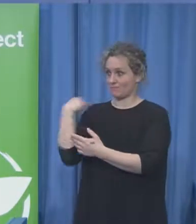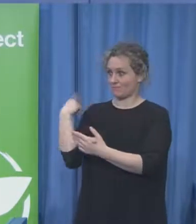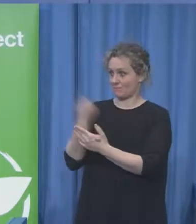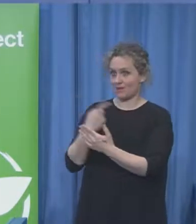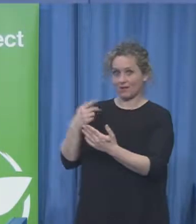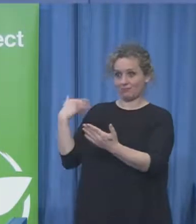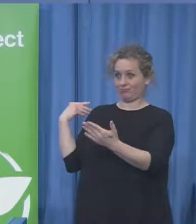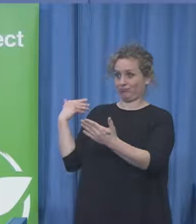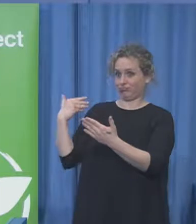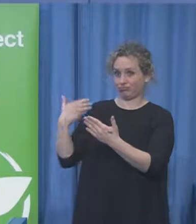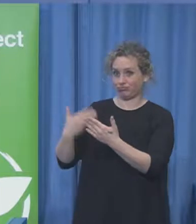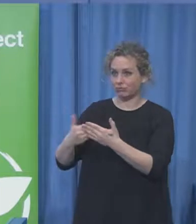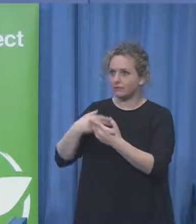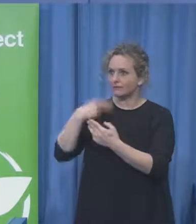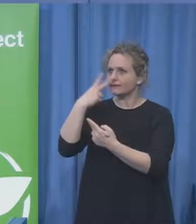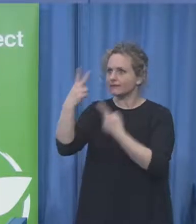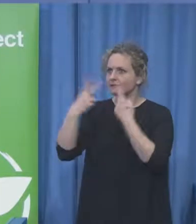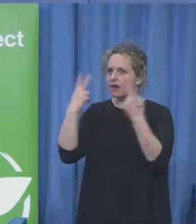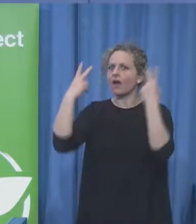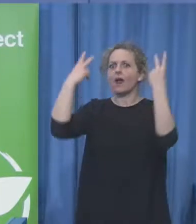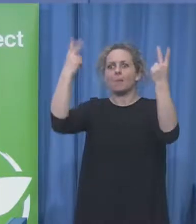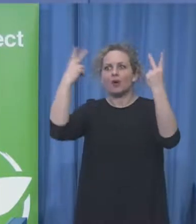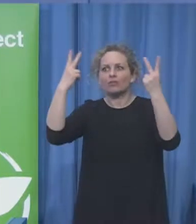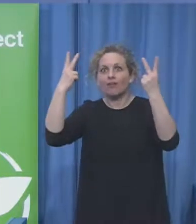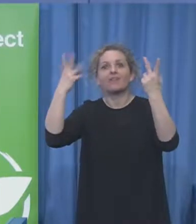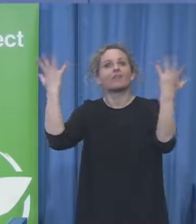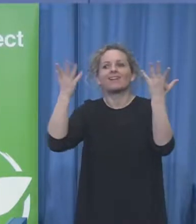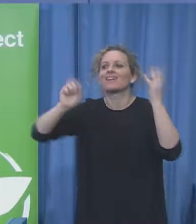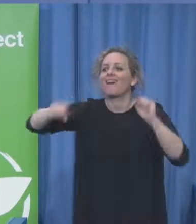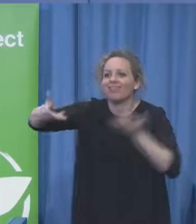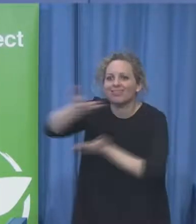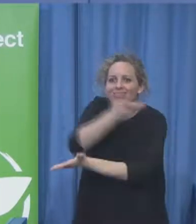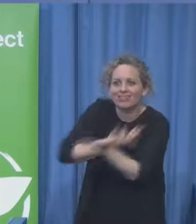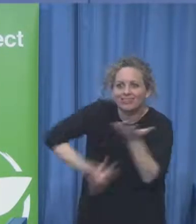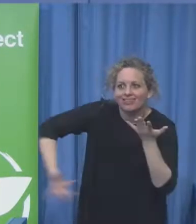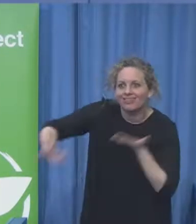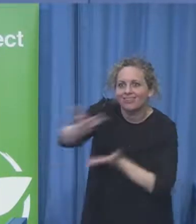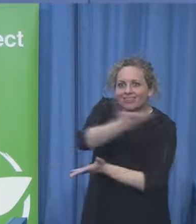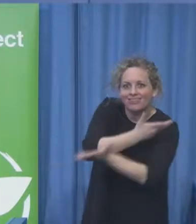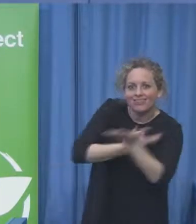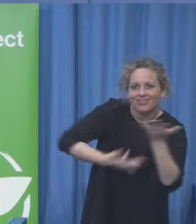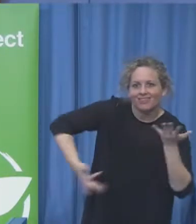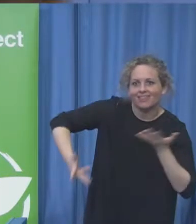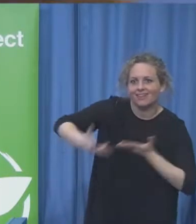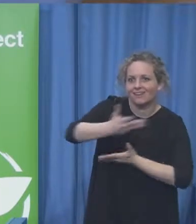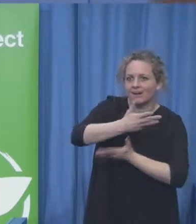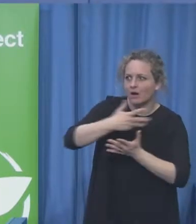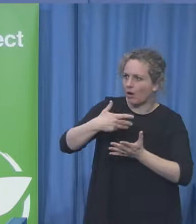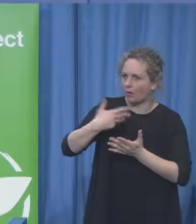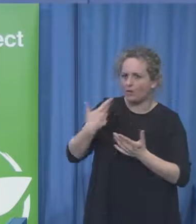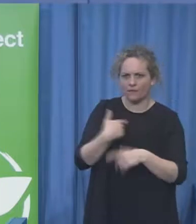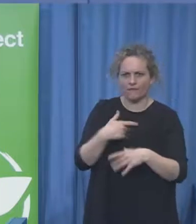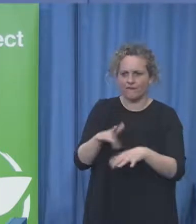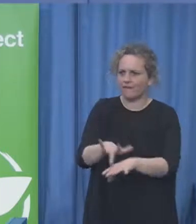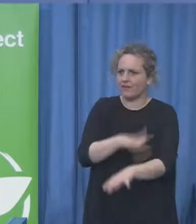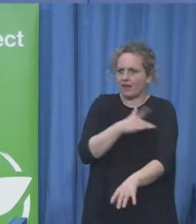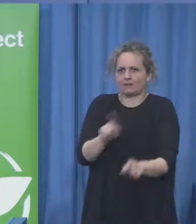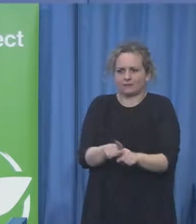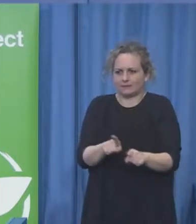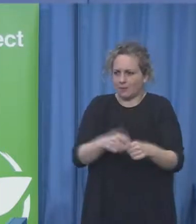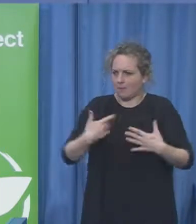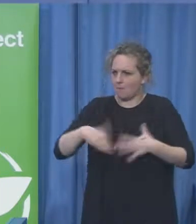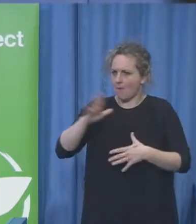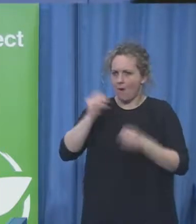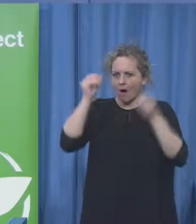of what you have already mentioned. Persons with disabilities are at the center of laws and policies